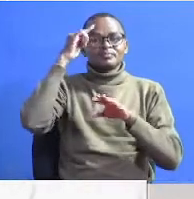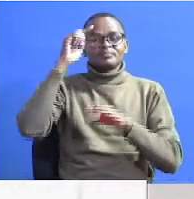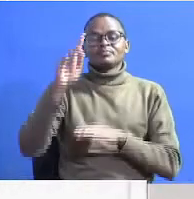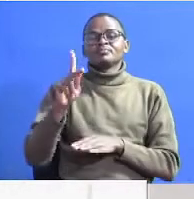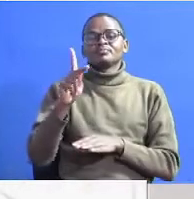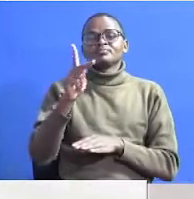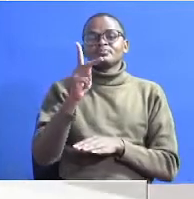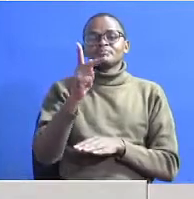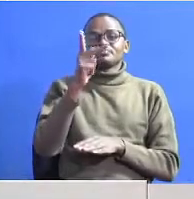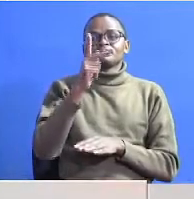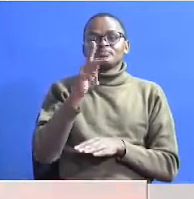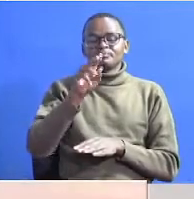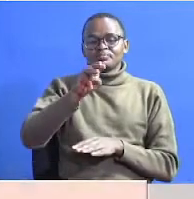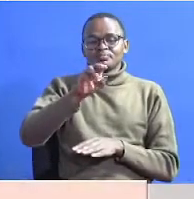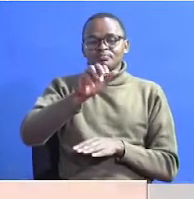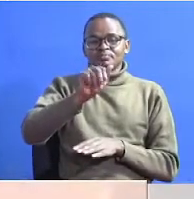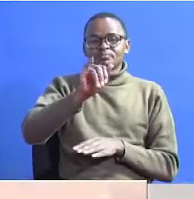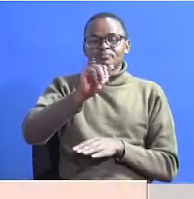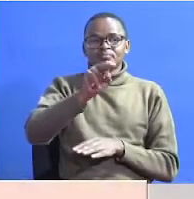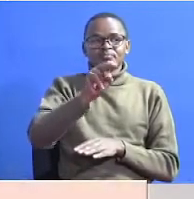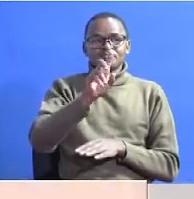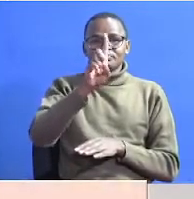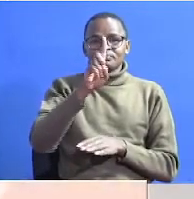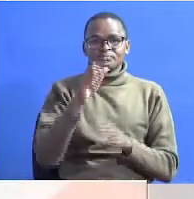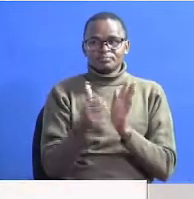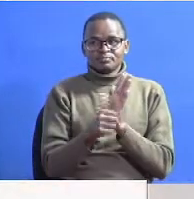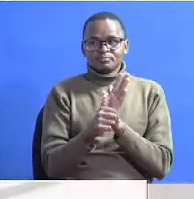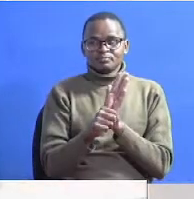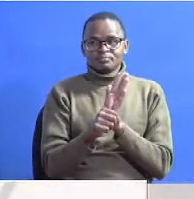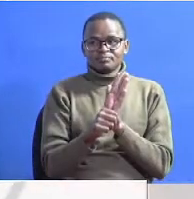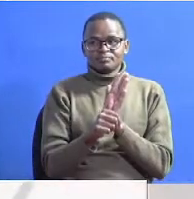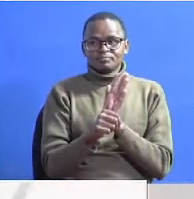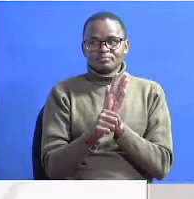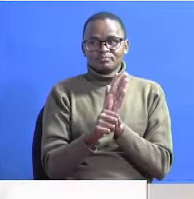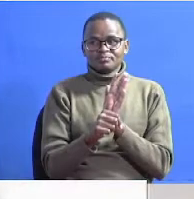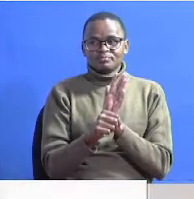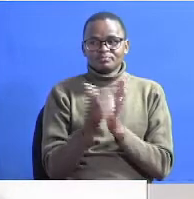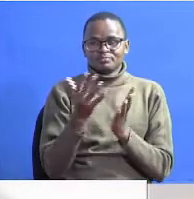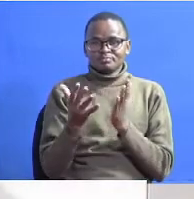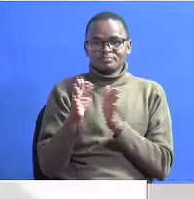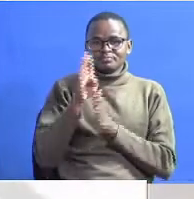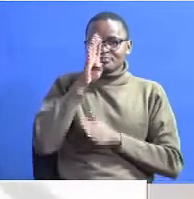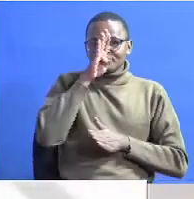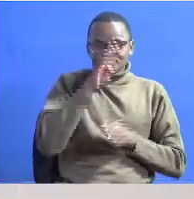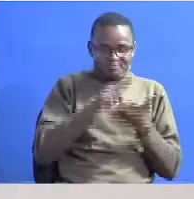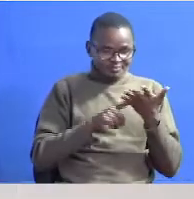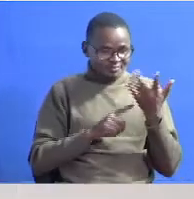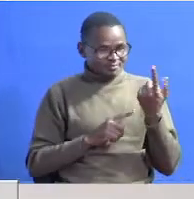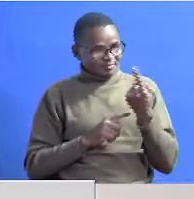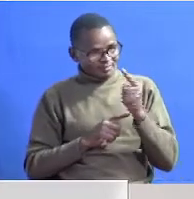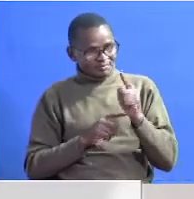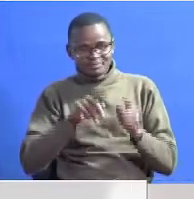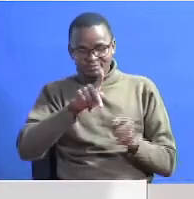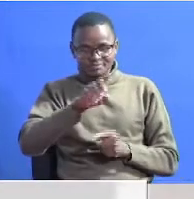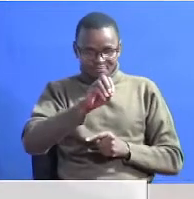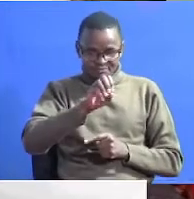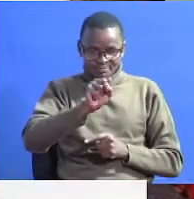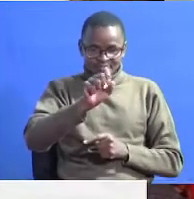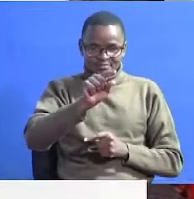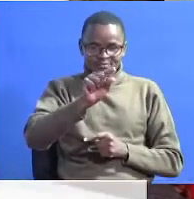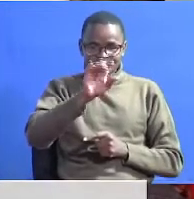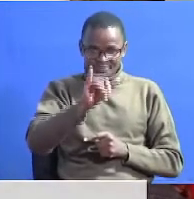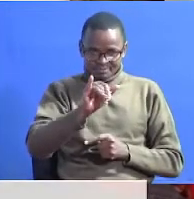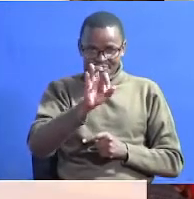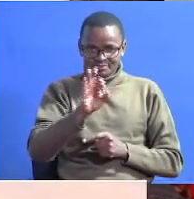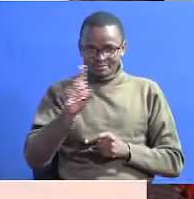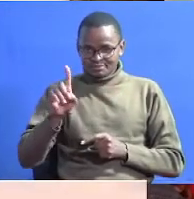Now, Maina, one problem that, because maybe just to borrow from what Shadrack Kosgei has said, that the